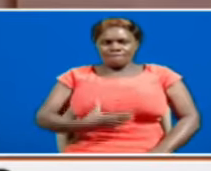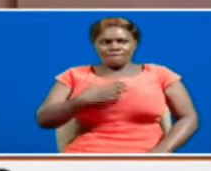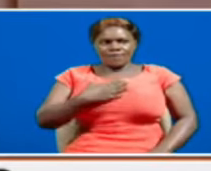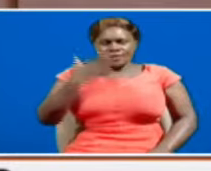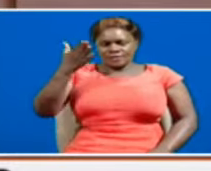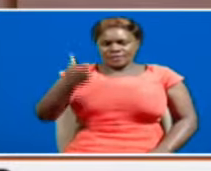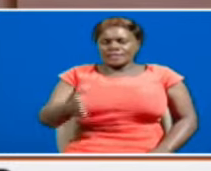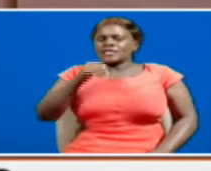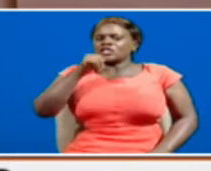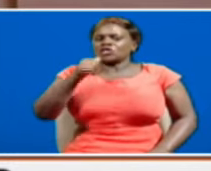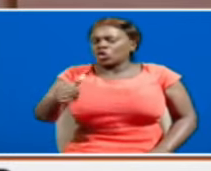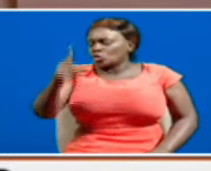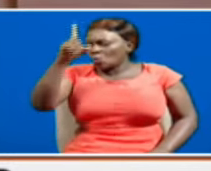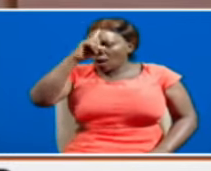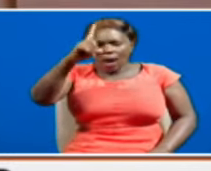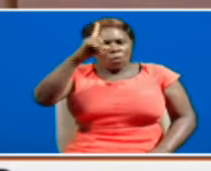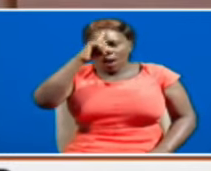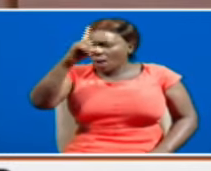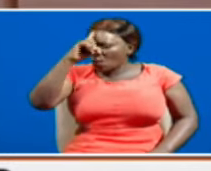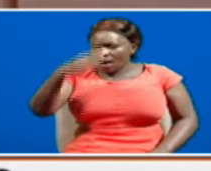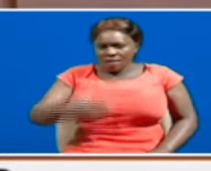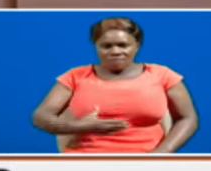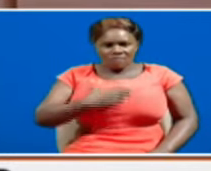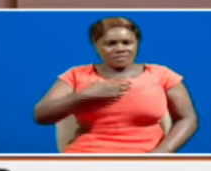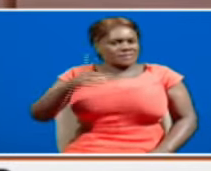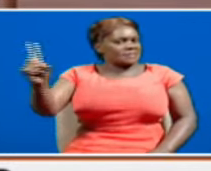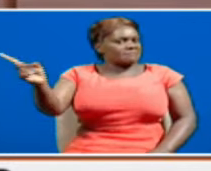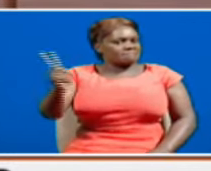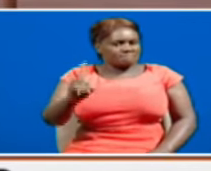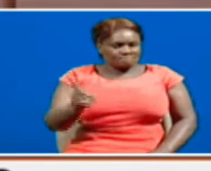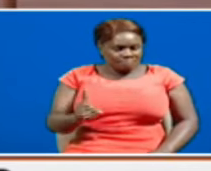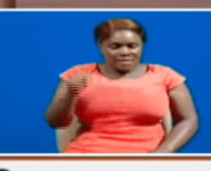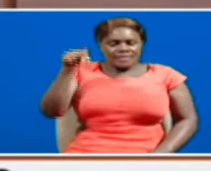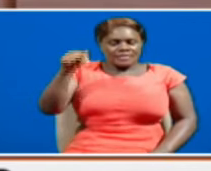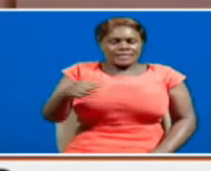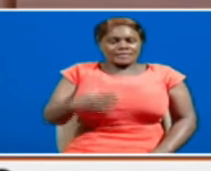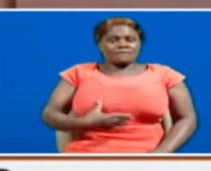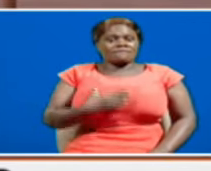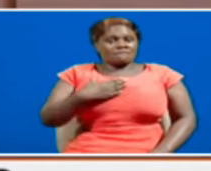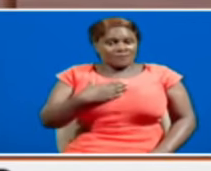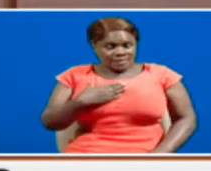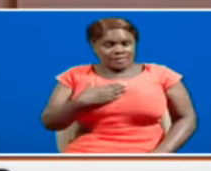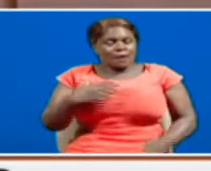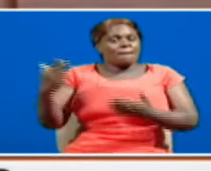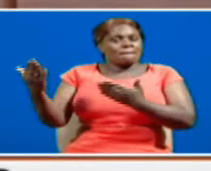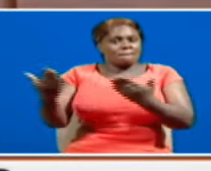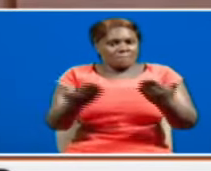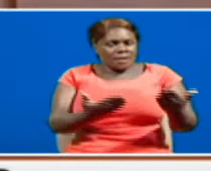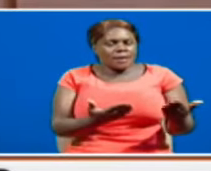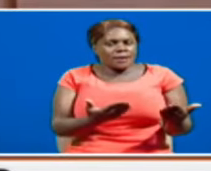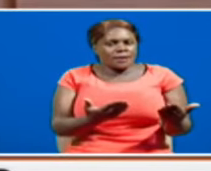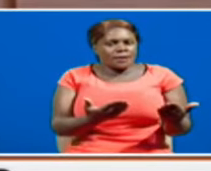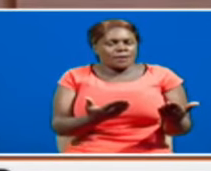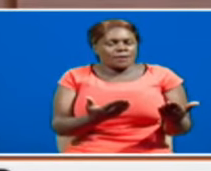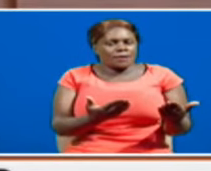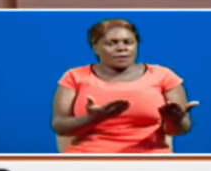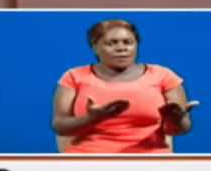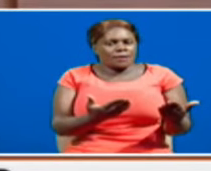This is not just a visit of courtesy. This is a visit which brings with